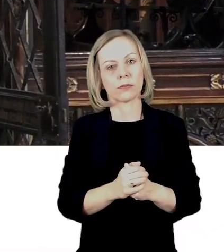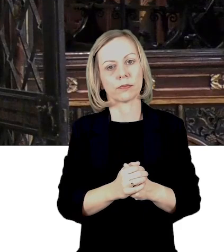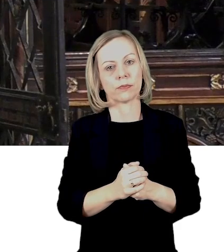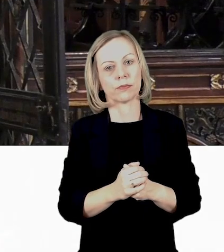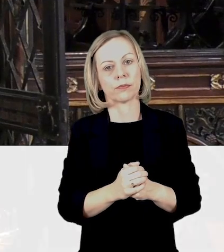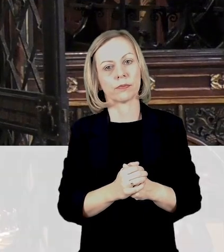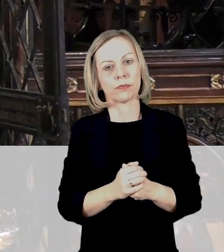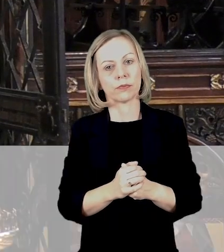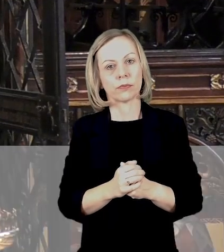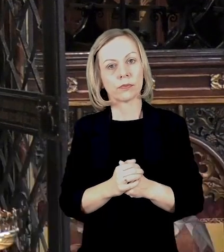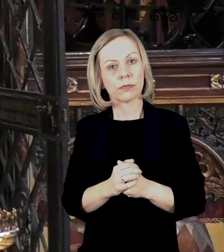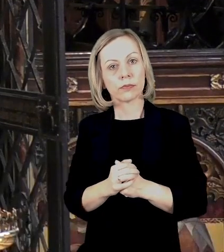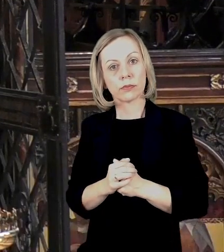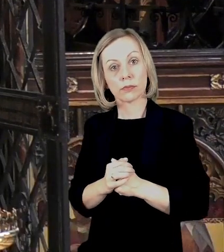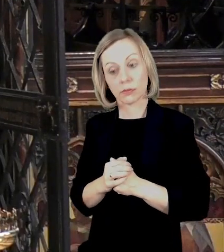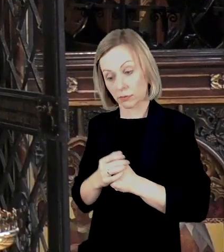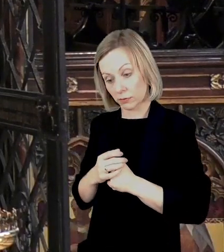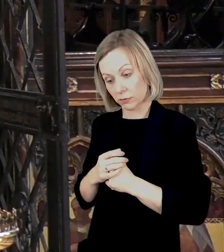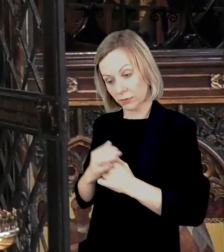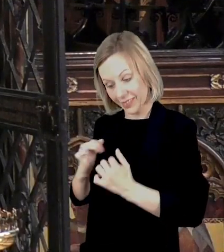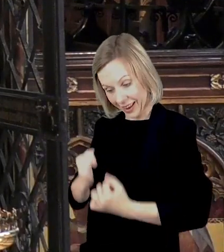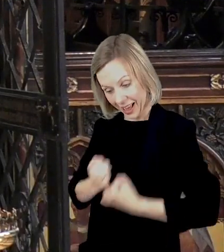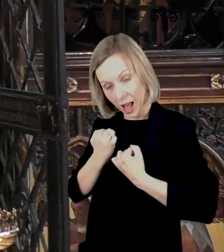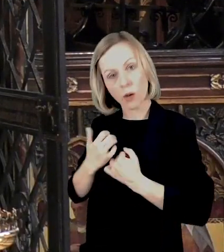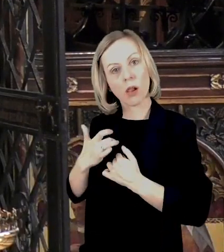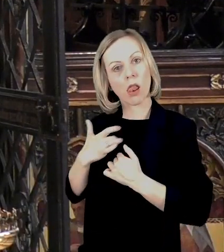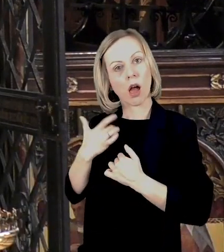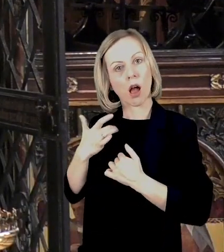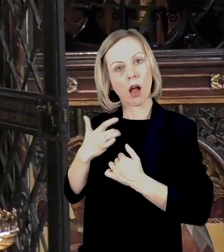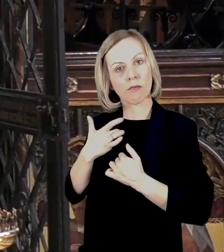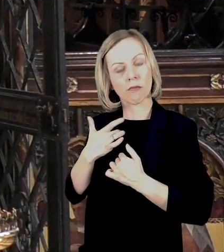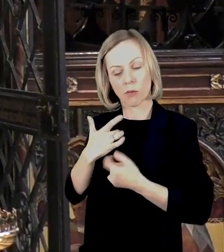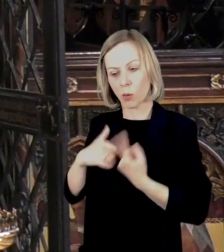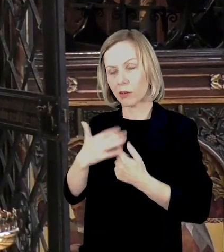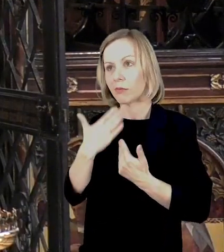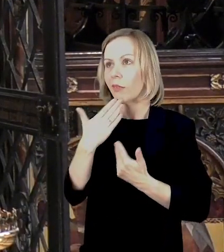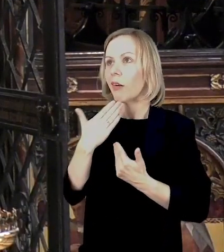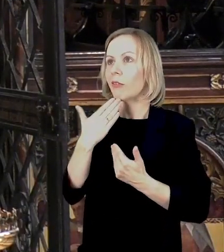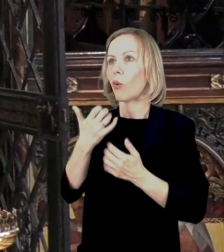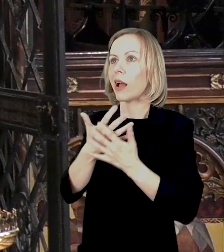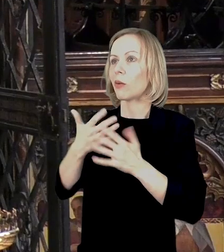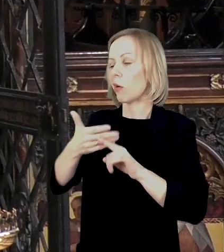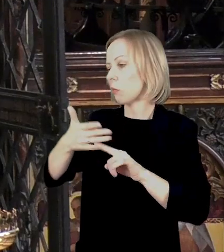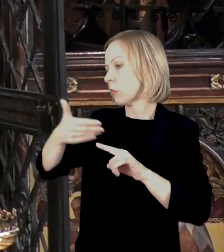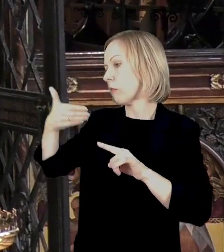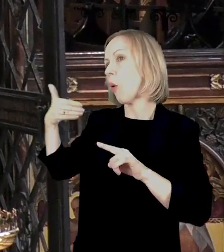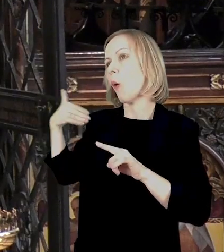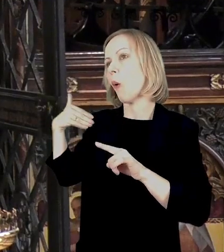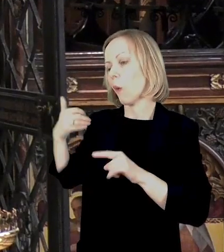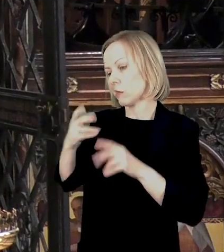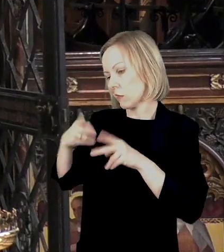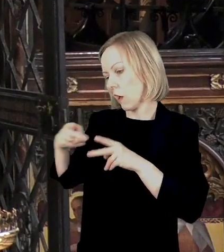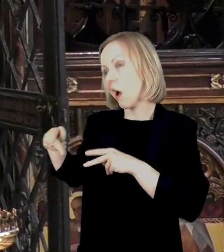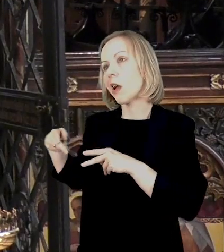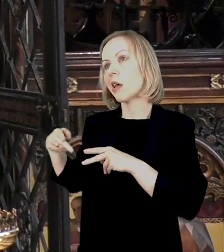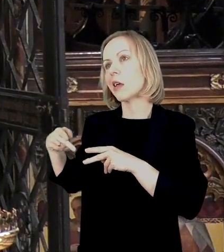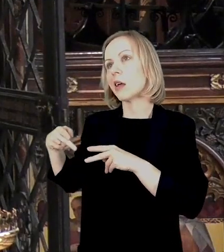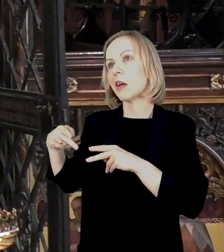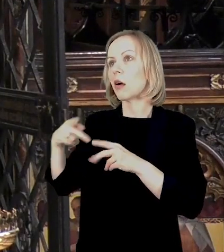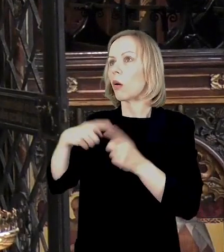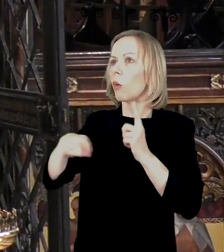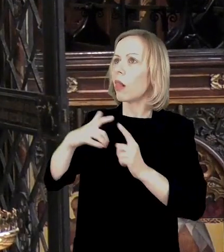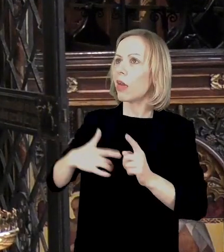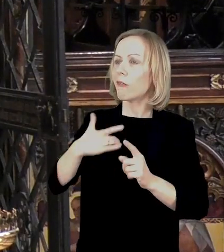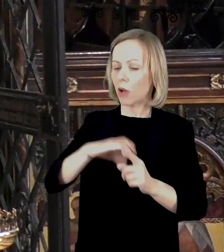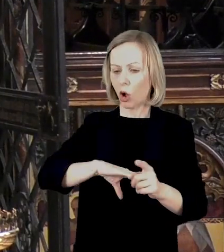Thanks be to God. For our own lives, giving thanks for all those who have gone before and asking that we might live in